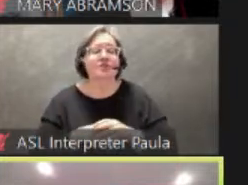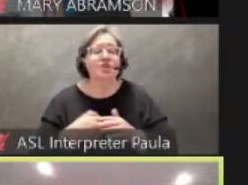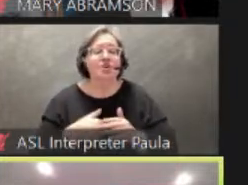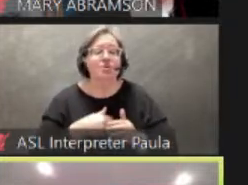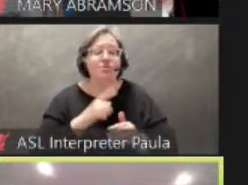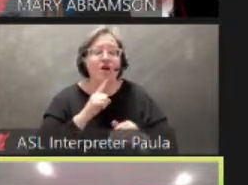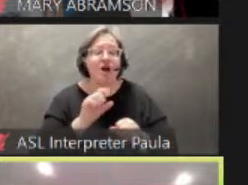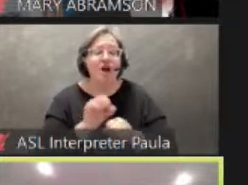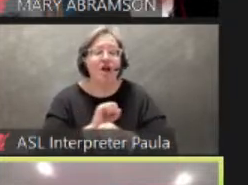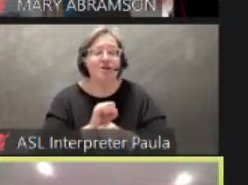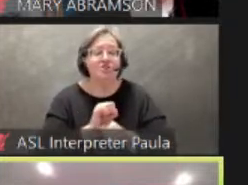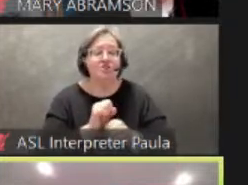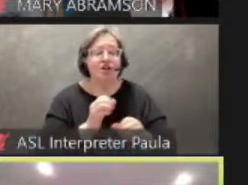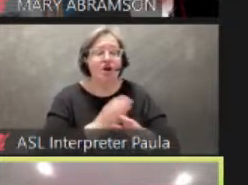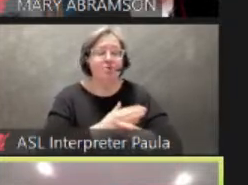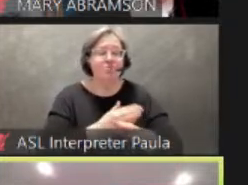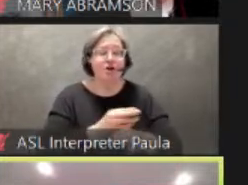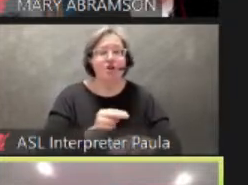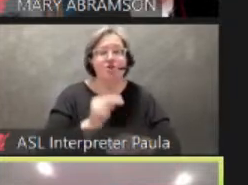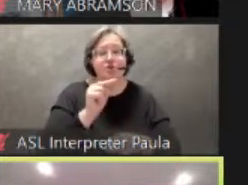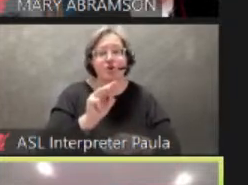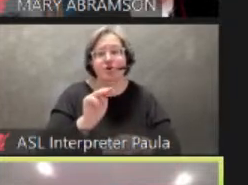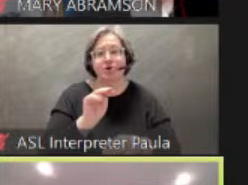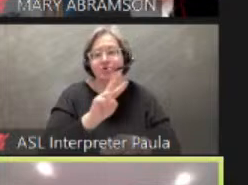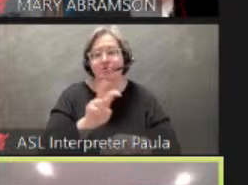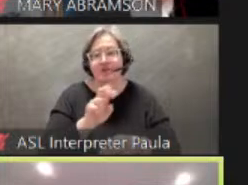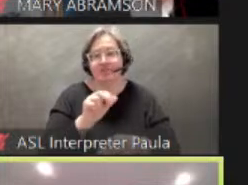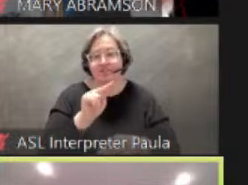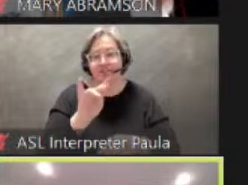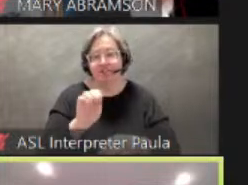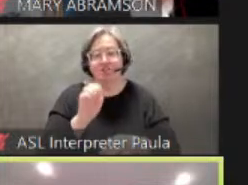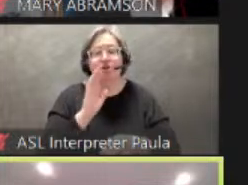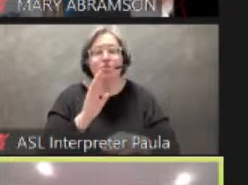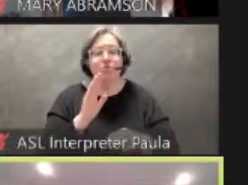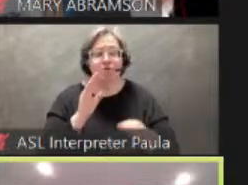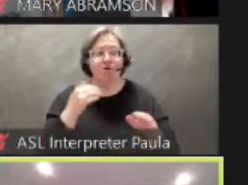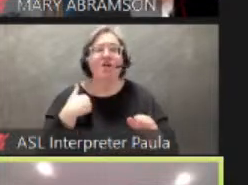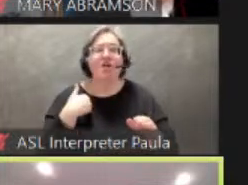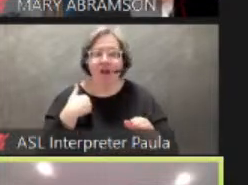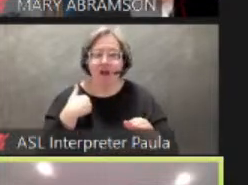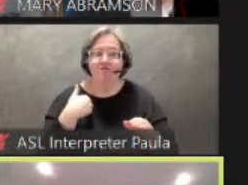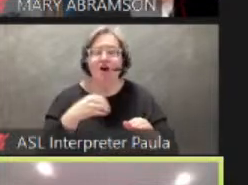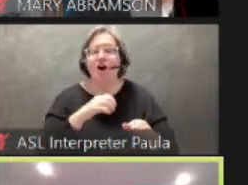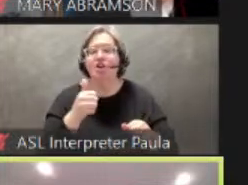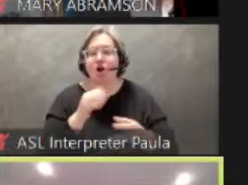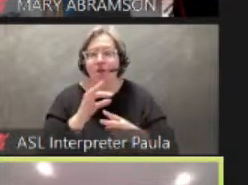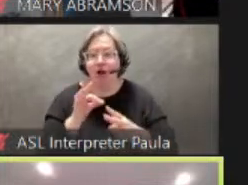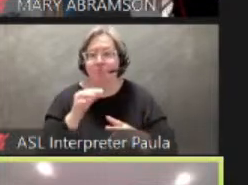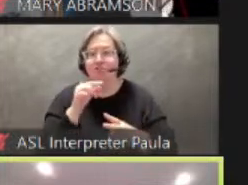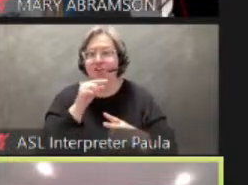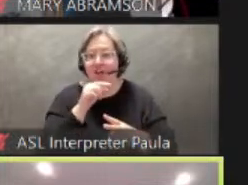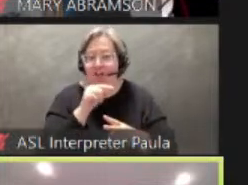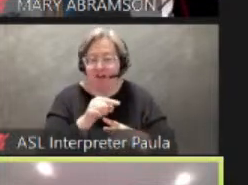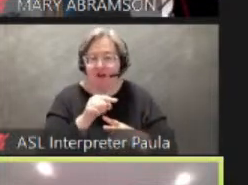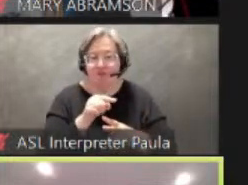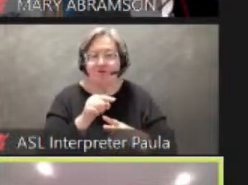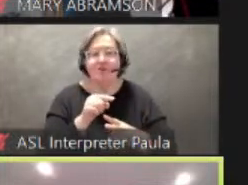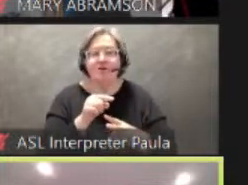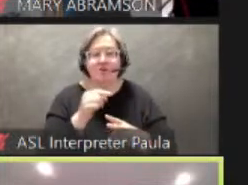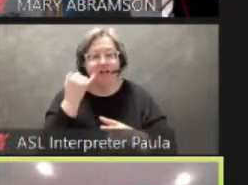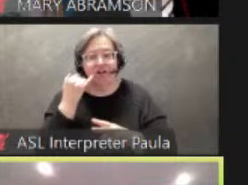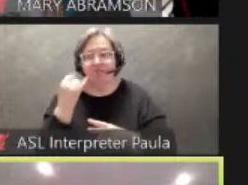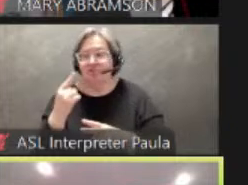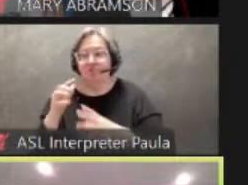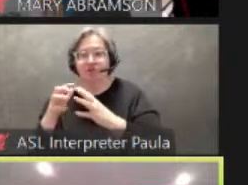actually upgrading the north mezzanine. So we're creating redundancy at that station. So if an elevator